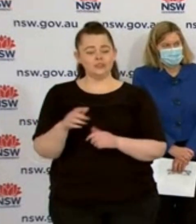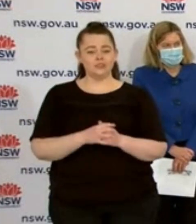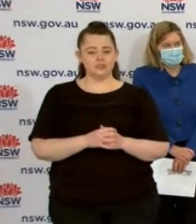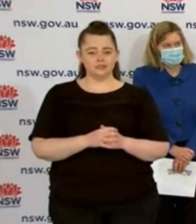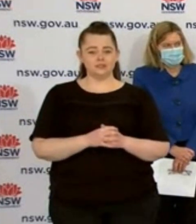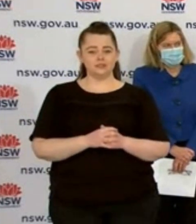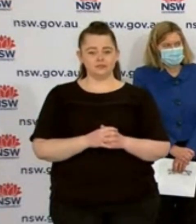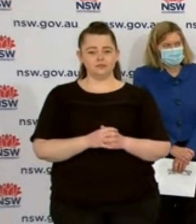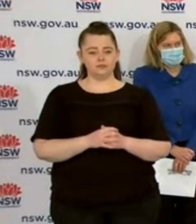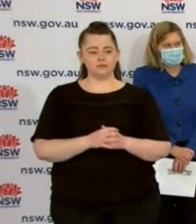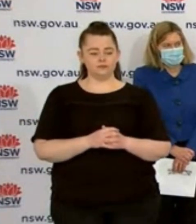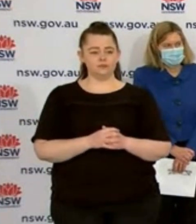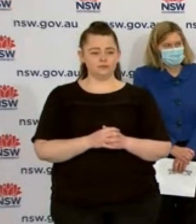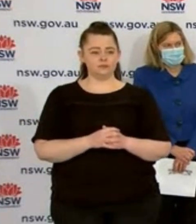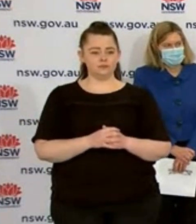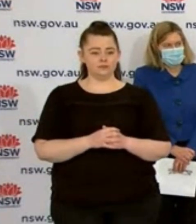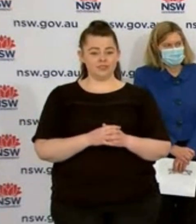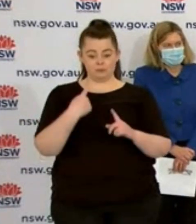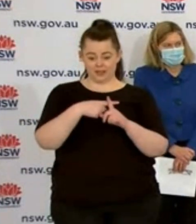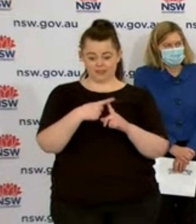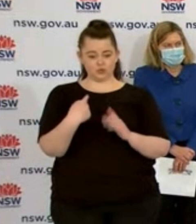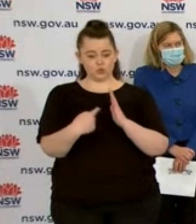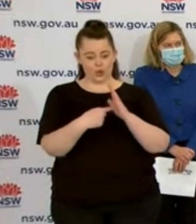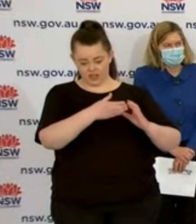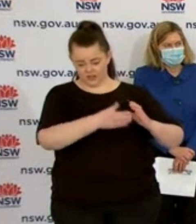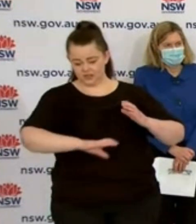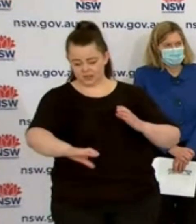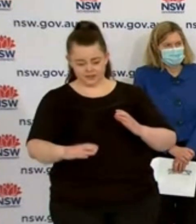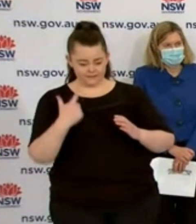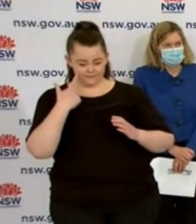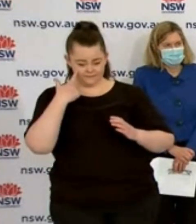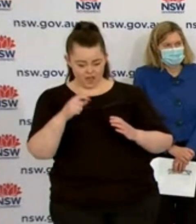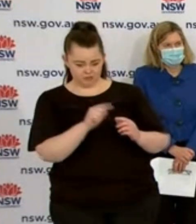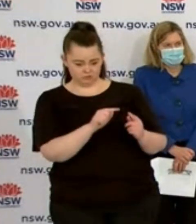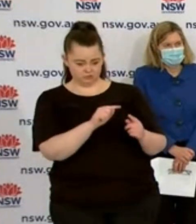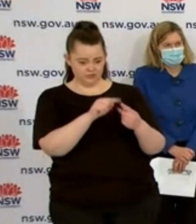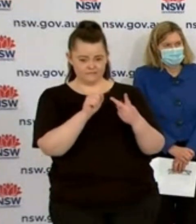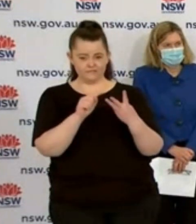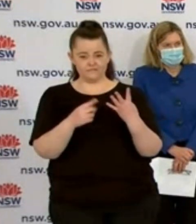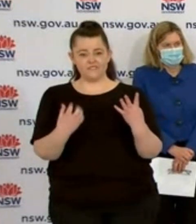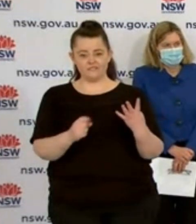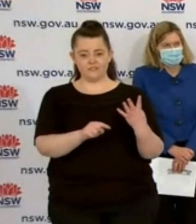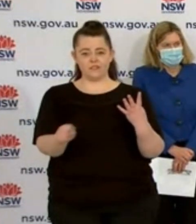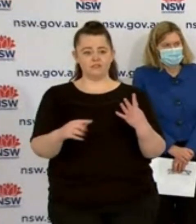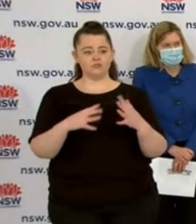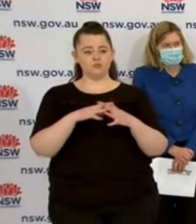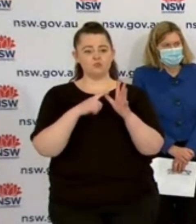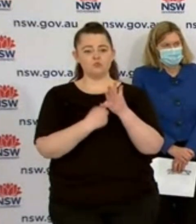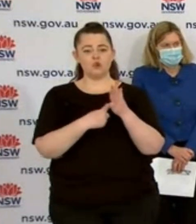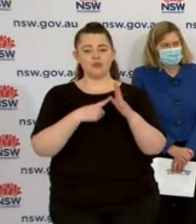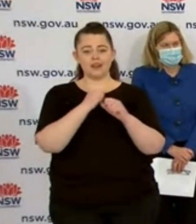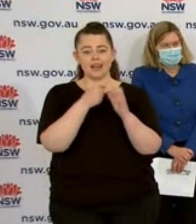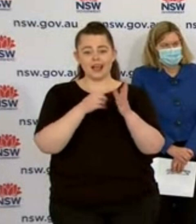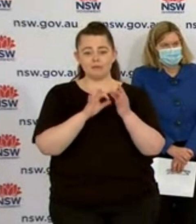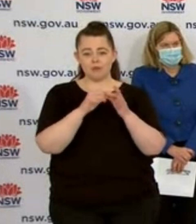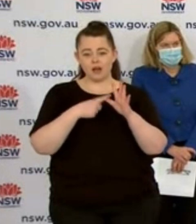through traces, the sewage surveillance, Wilcannia, Burke, Parks, Mudgee and Lennox Head continue to be of concern because